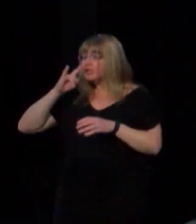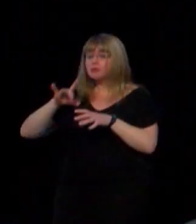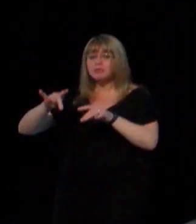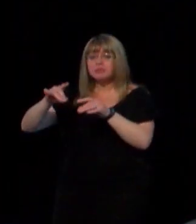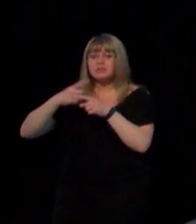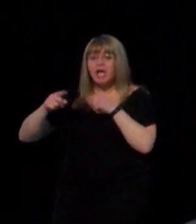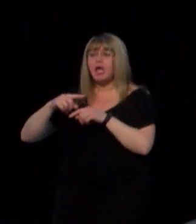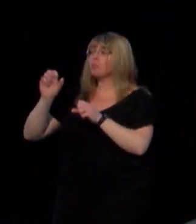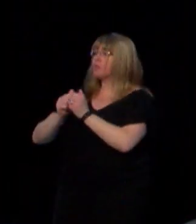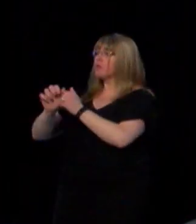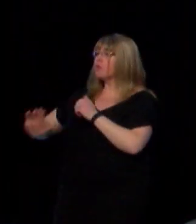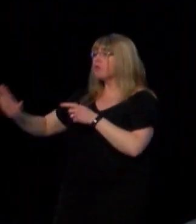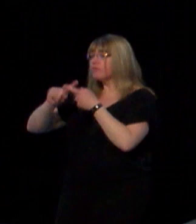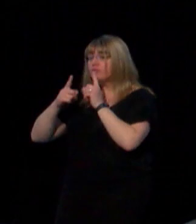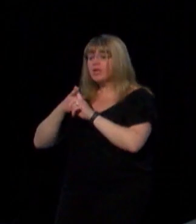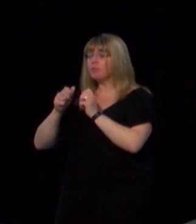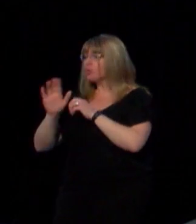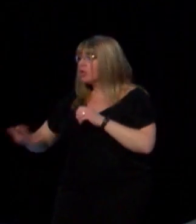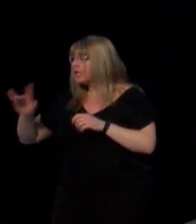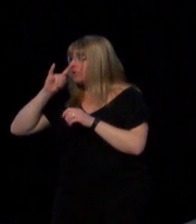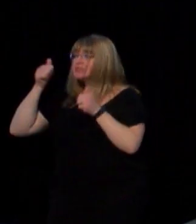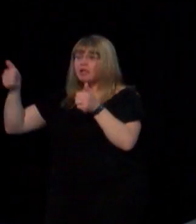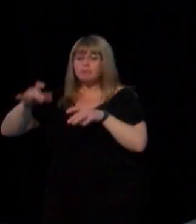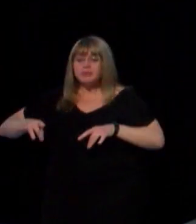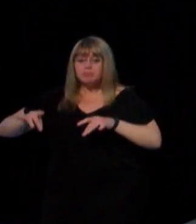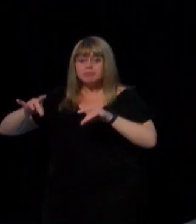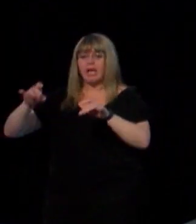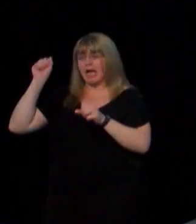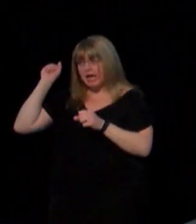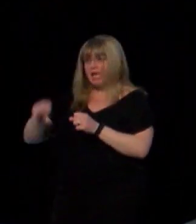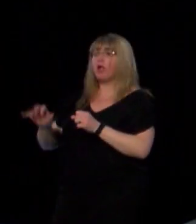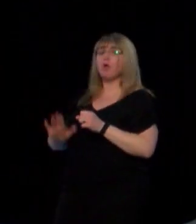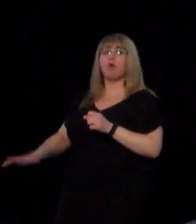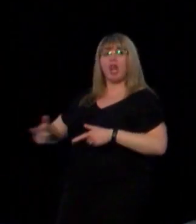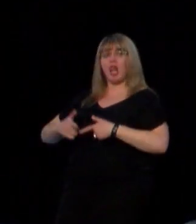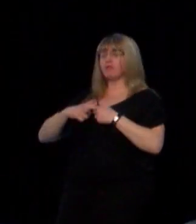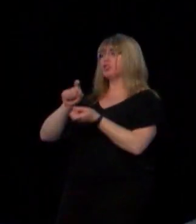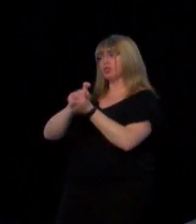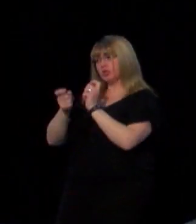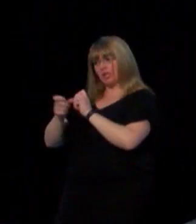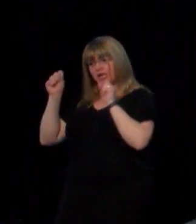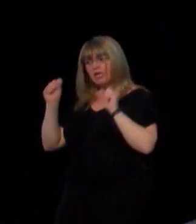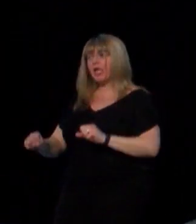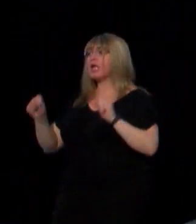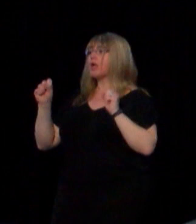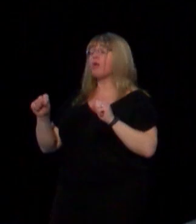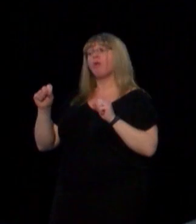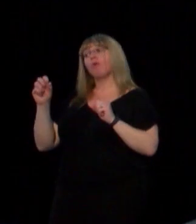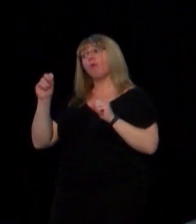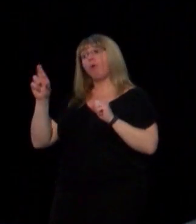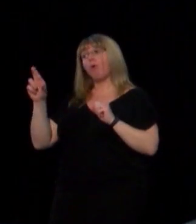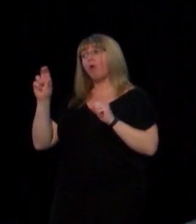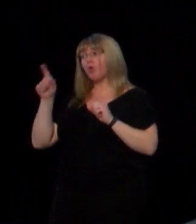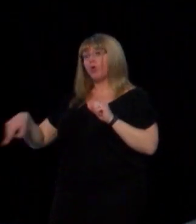language with a friend or with a child. It could categorically change your life, or maybe